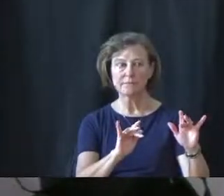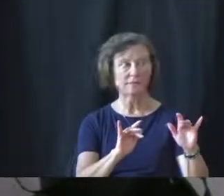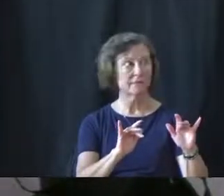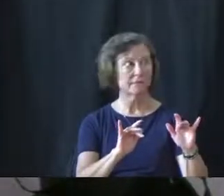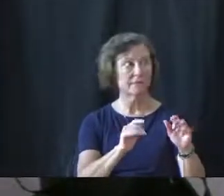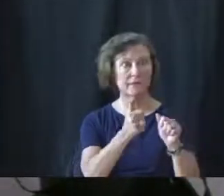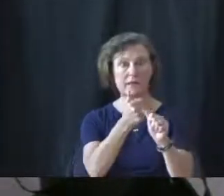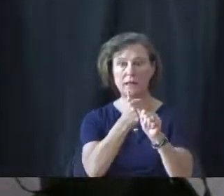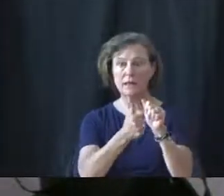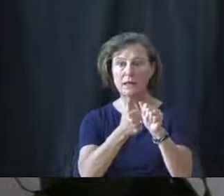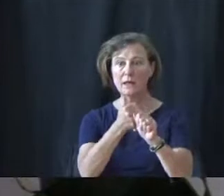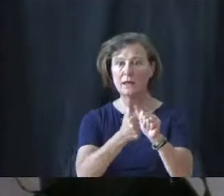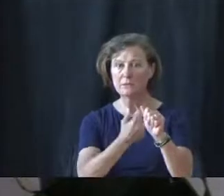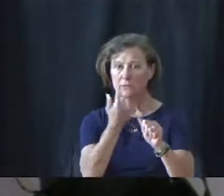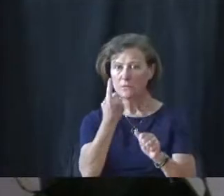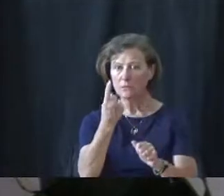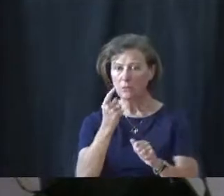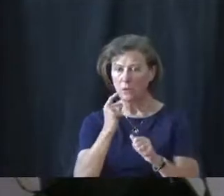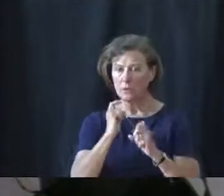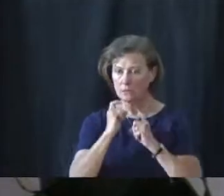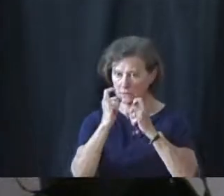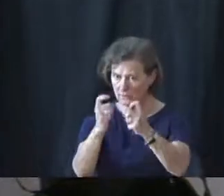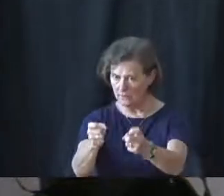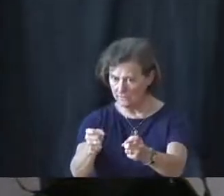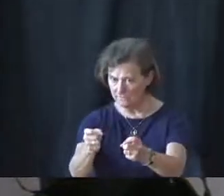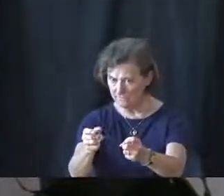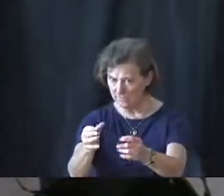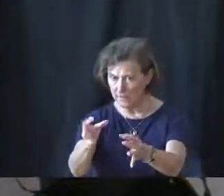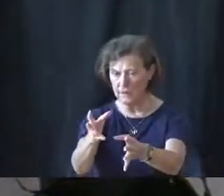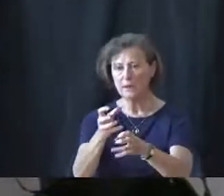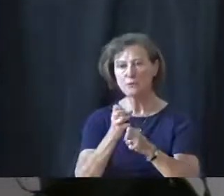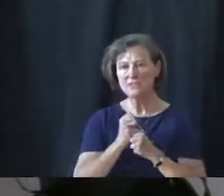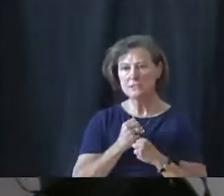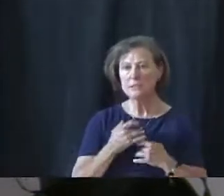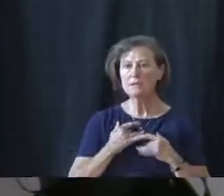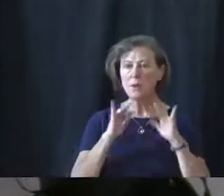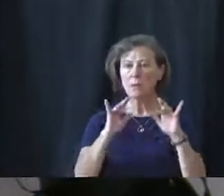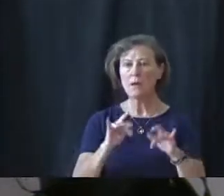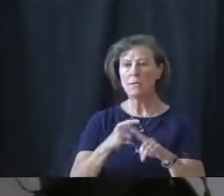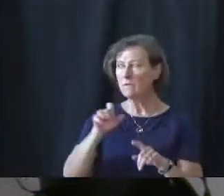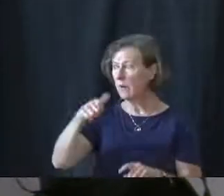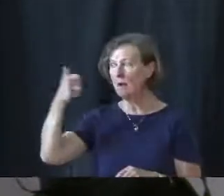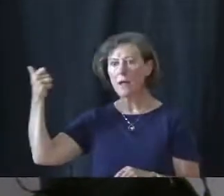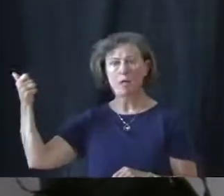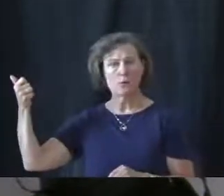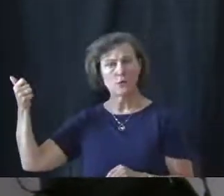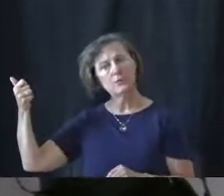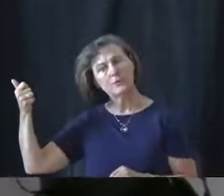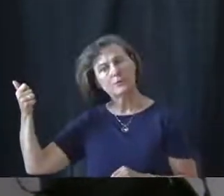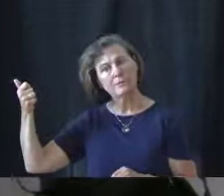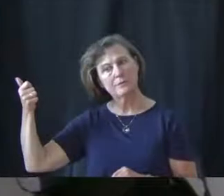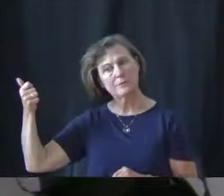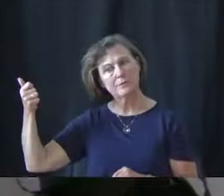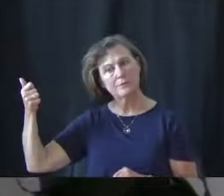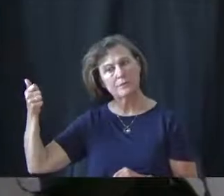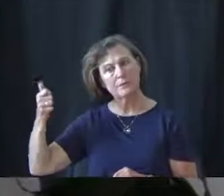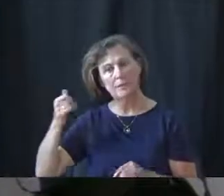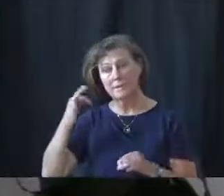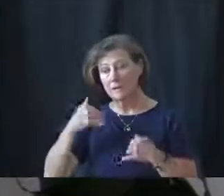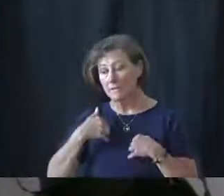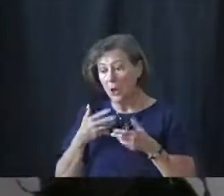Everyone gives and receives compassion from others when there is a